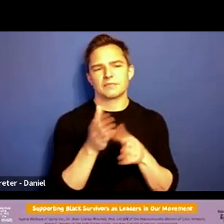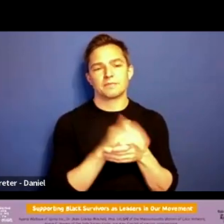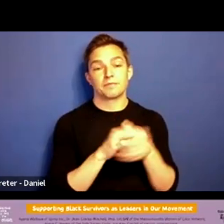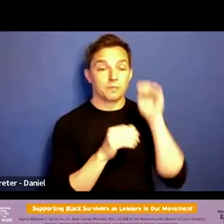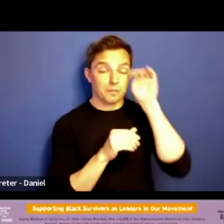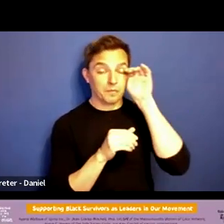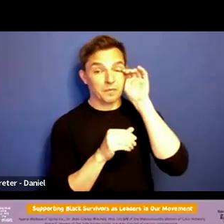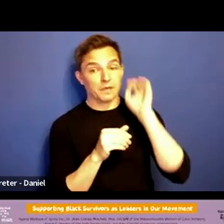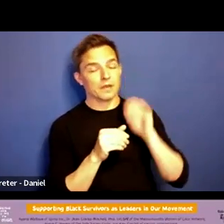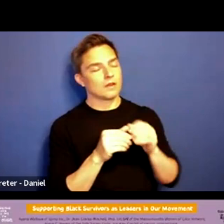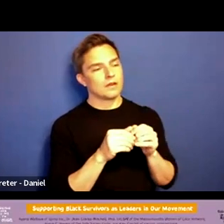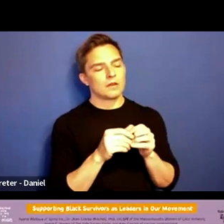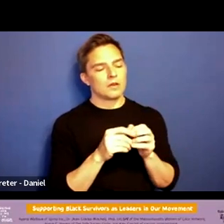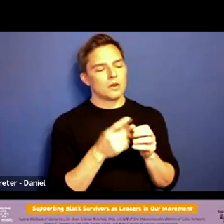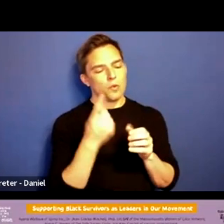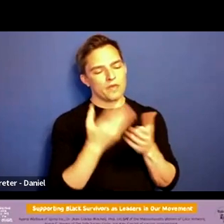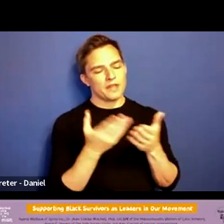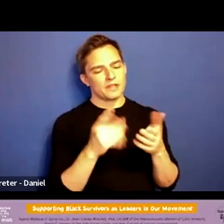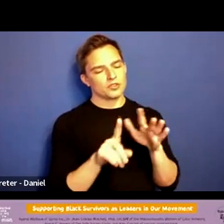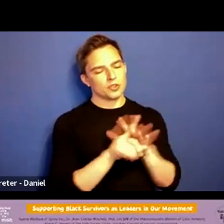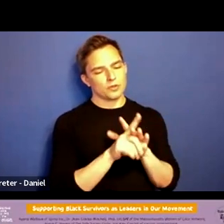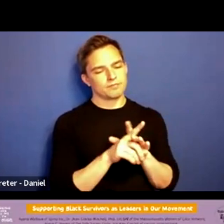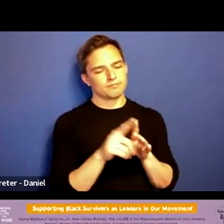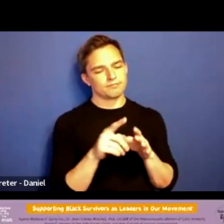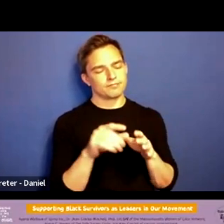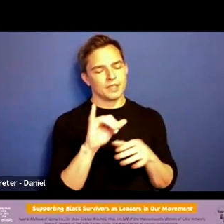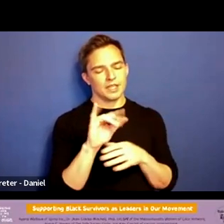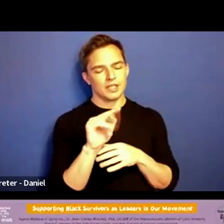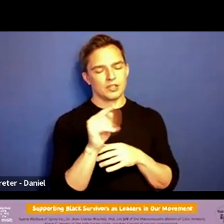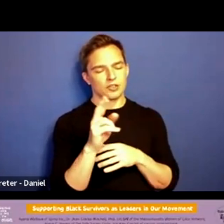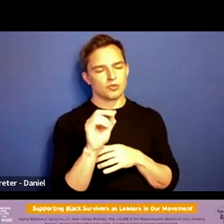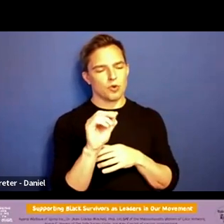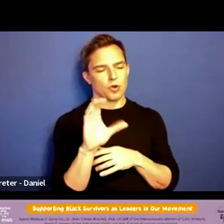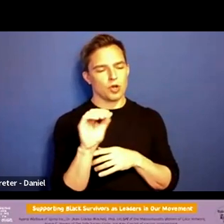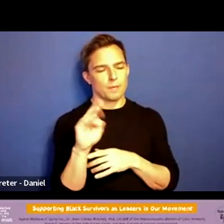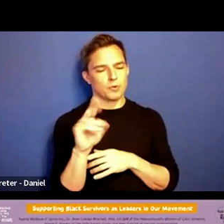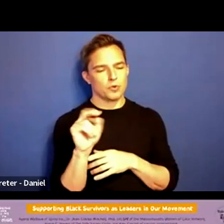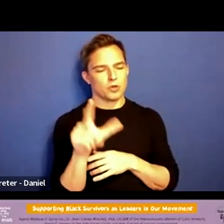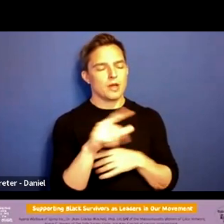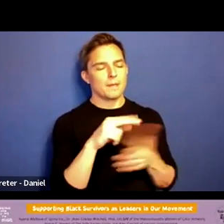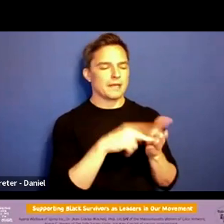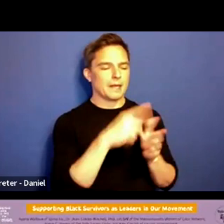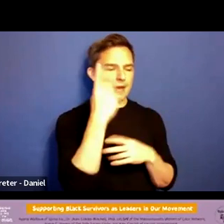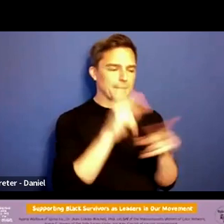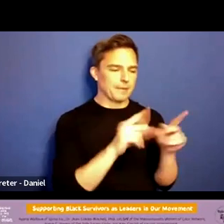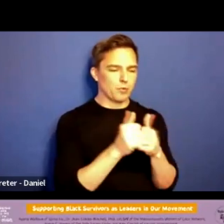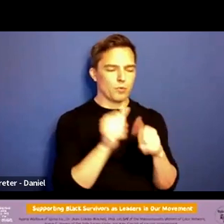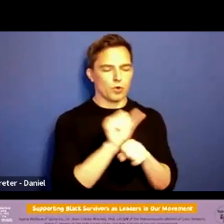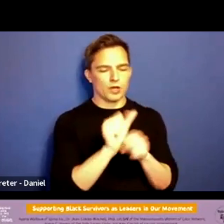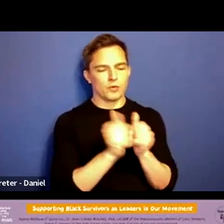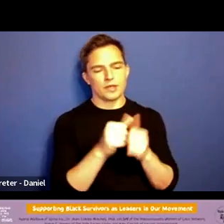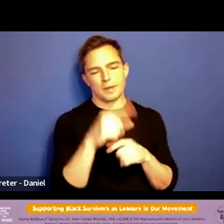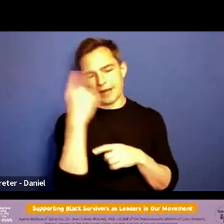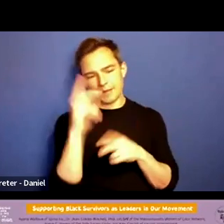One thing that really has shown up, and I'm speaking about intracommunal, so that means Black people working with Black people, is respectability